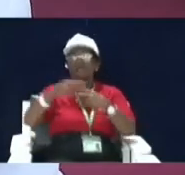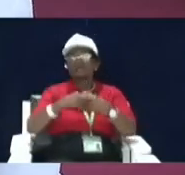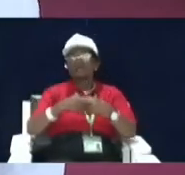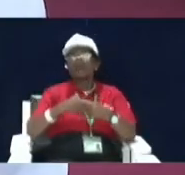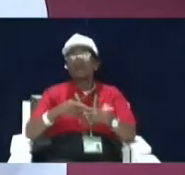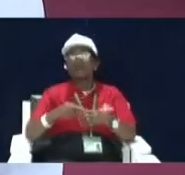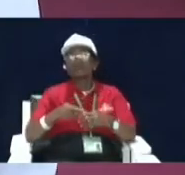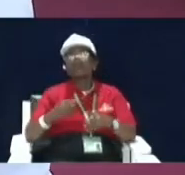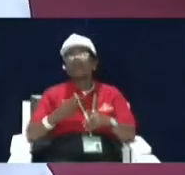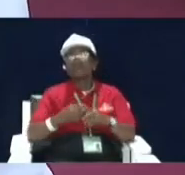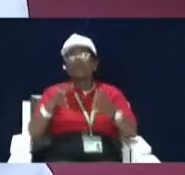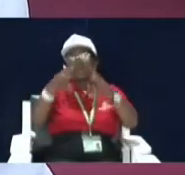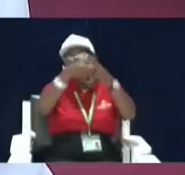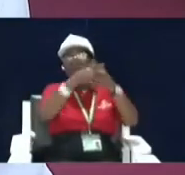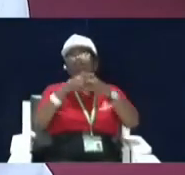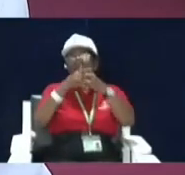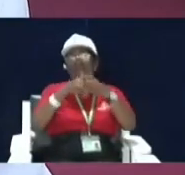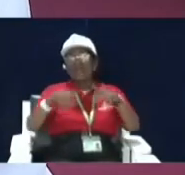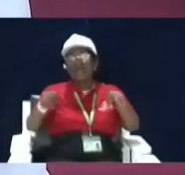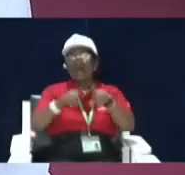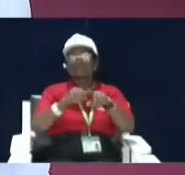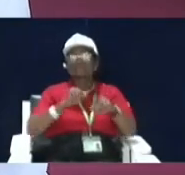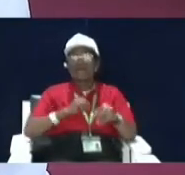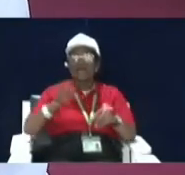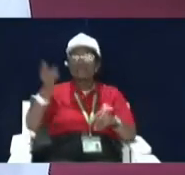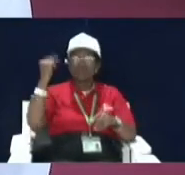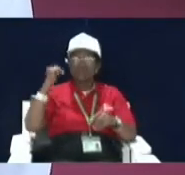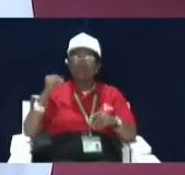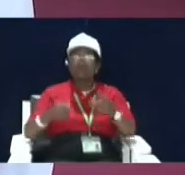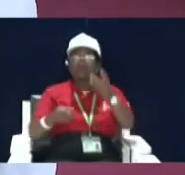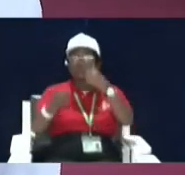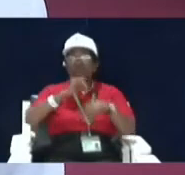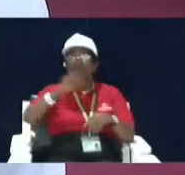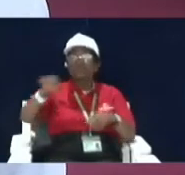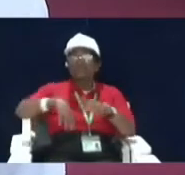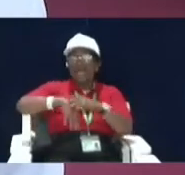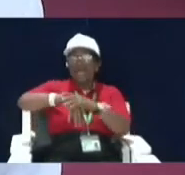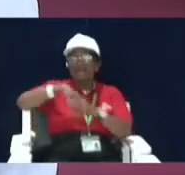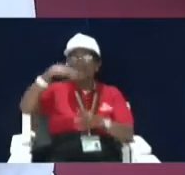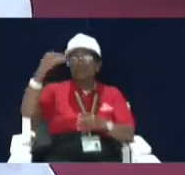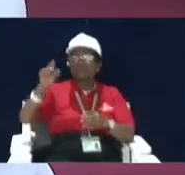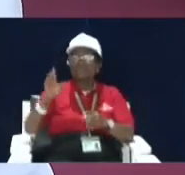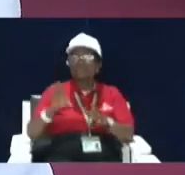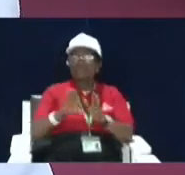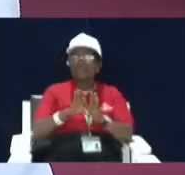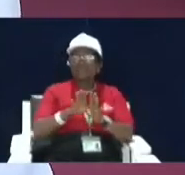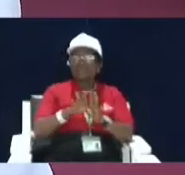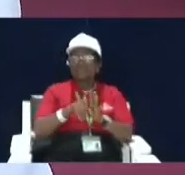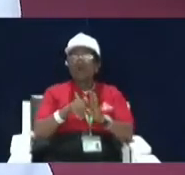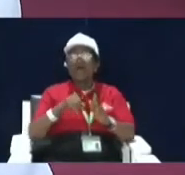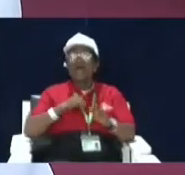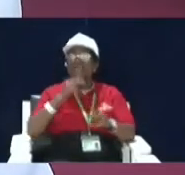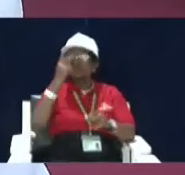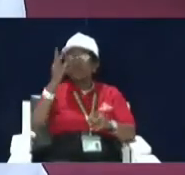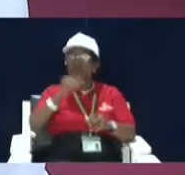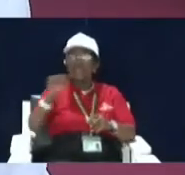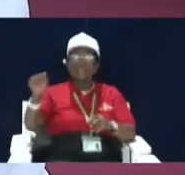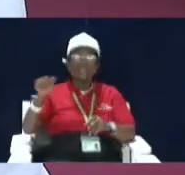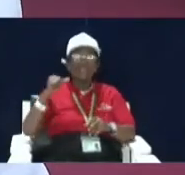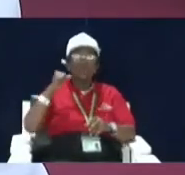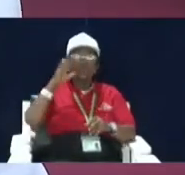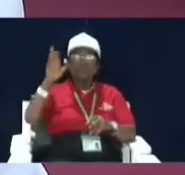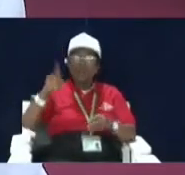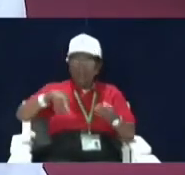And as I was coming out of the door of the, coming out of the car, I saw a woman rolling on the floor. Oh,